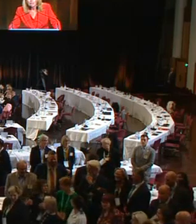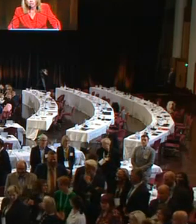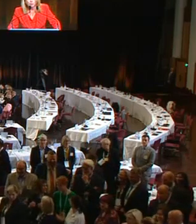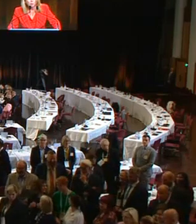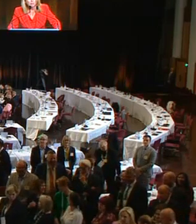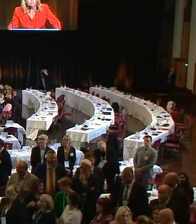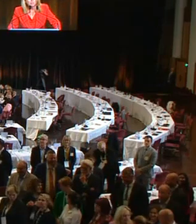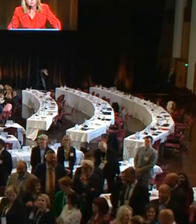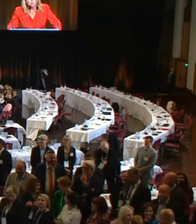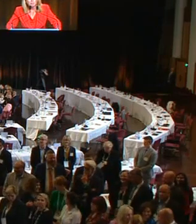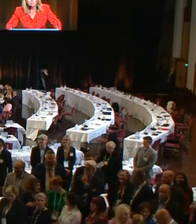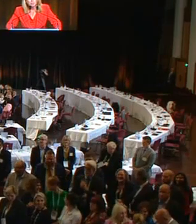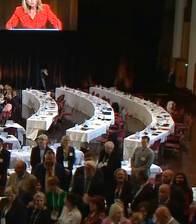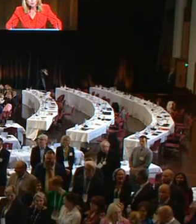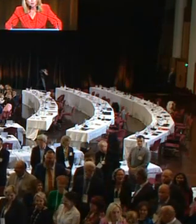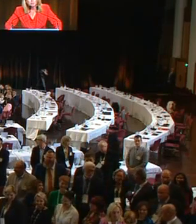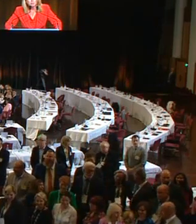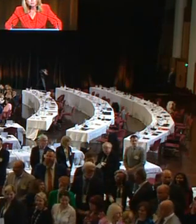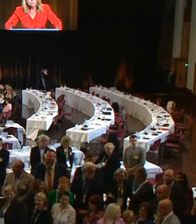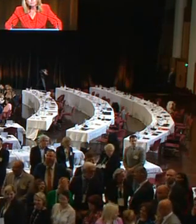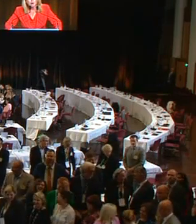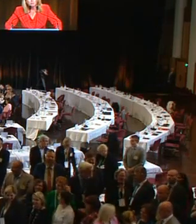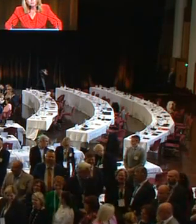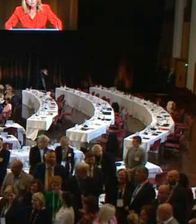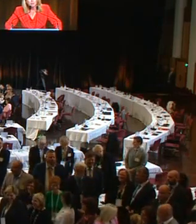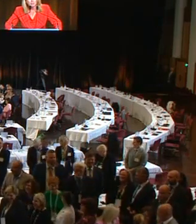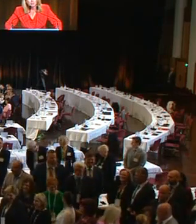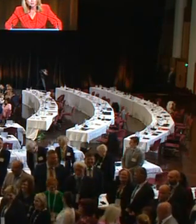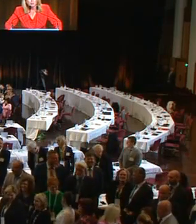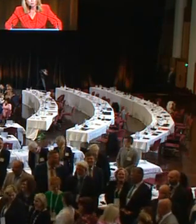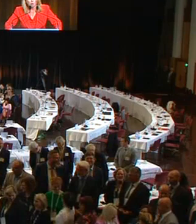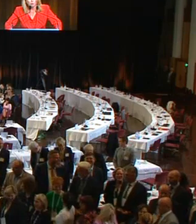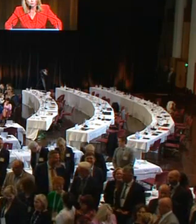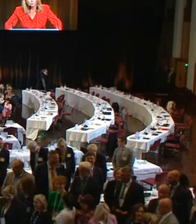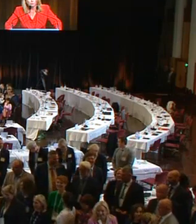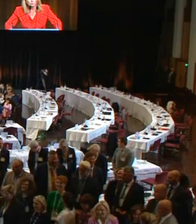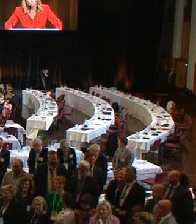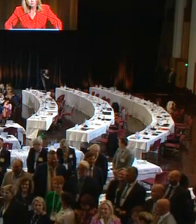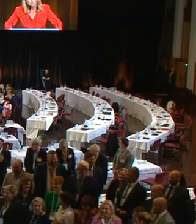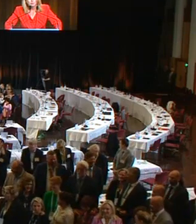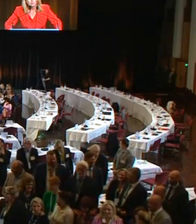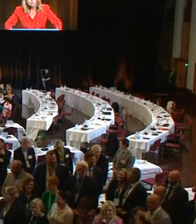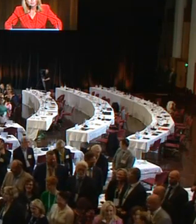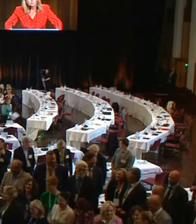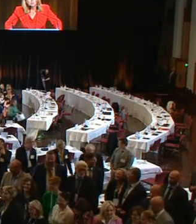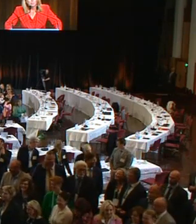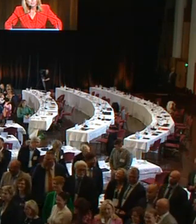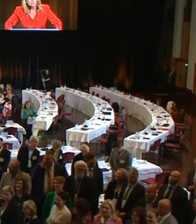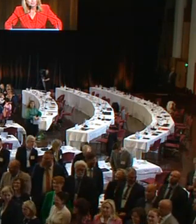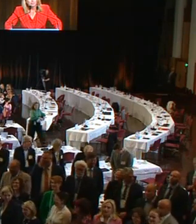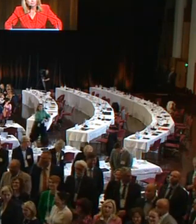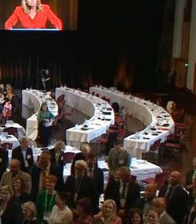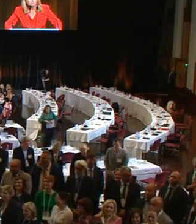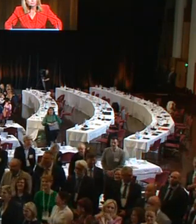if you are struggling to find a spot find a friend in the back row and jump in